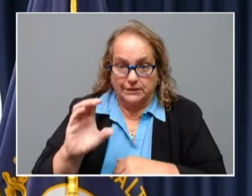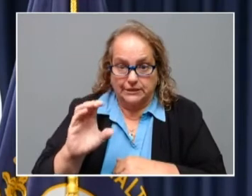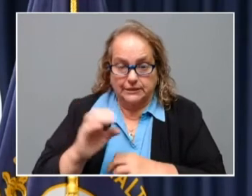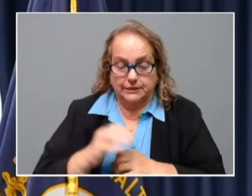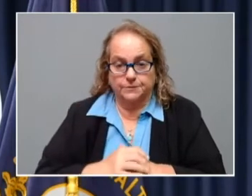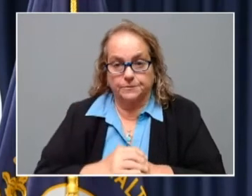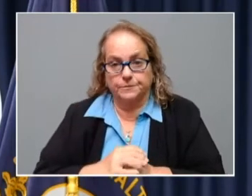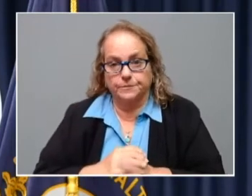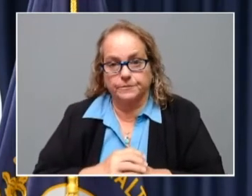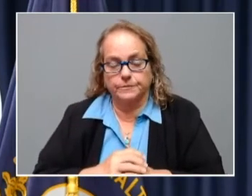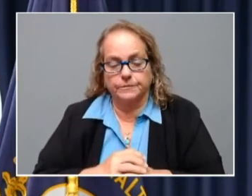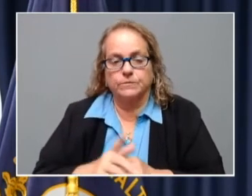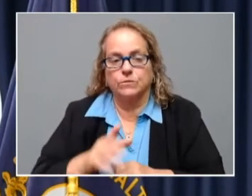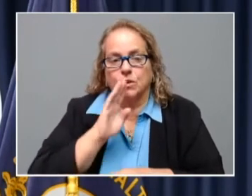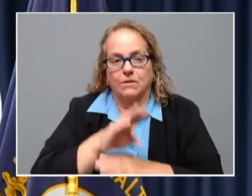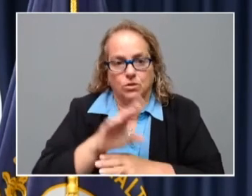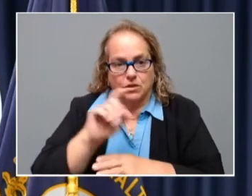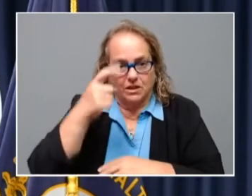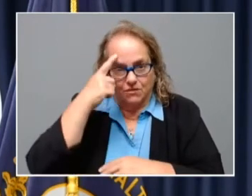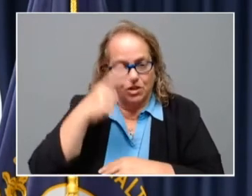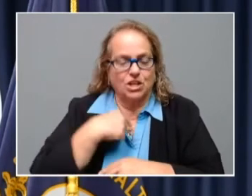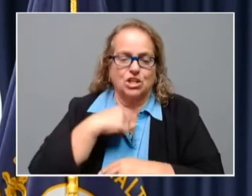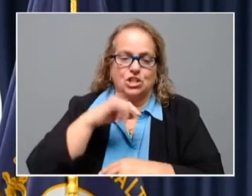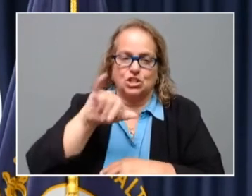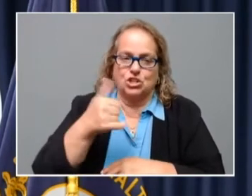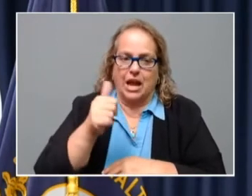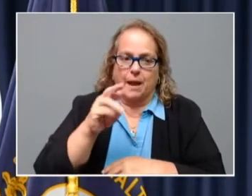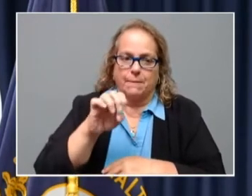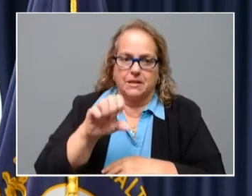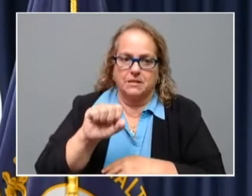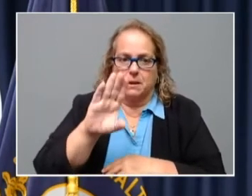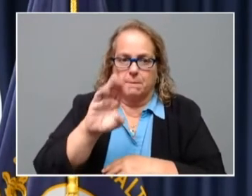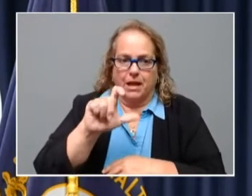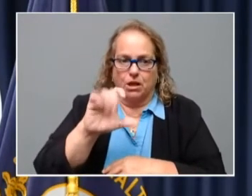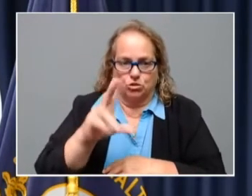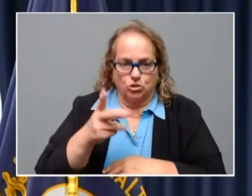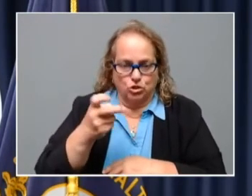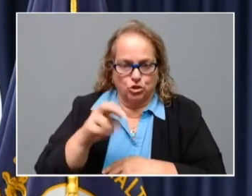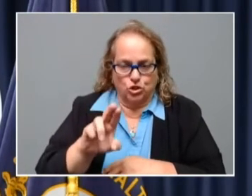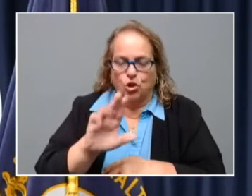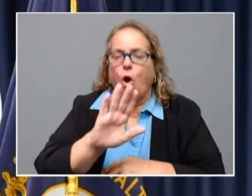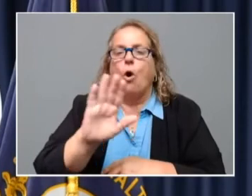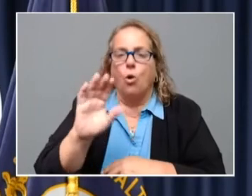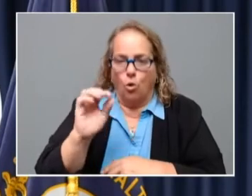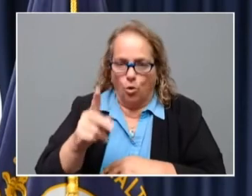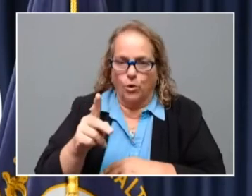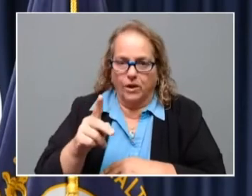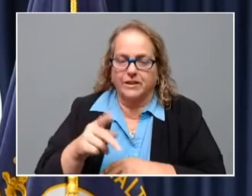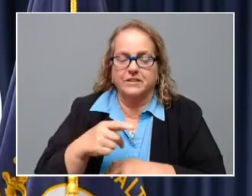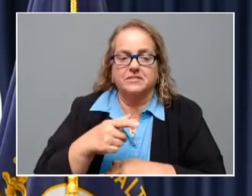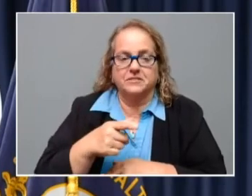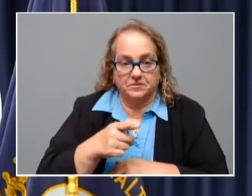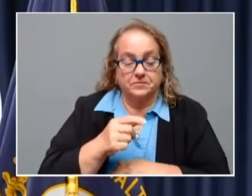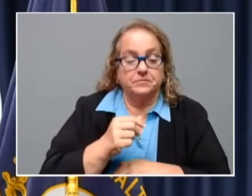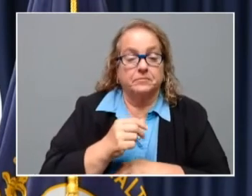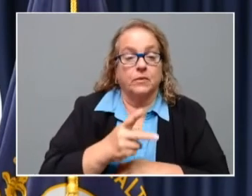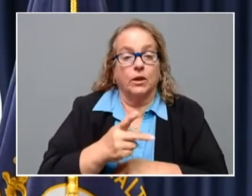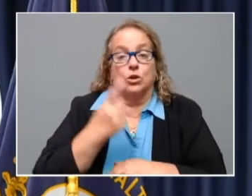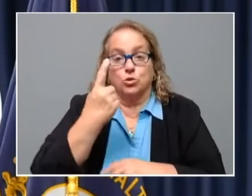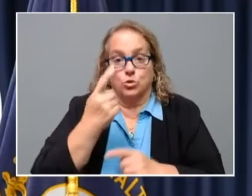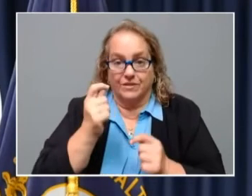Good afternoon, Governor. It's actually James Pilcher with WKRC. Oh, how are you doing today? Good. Two quick questions.